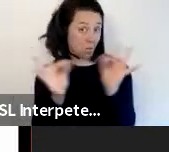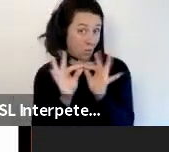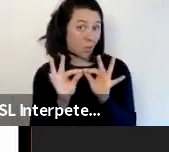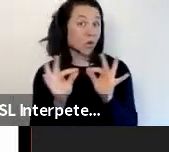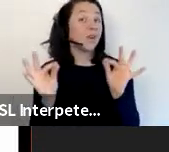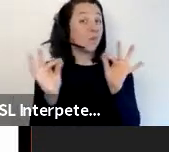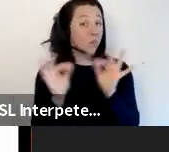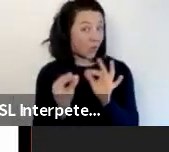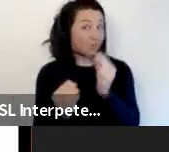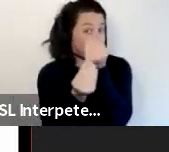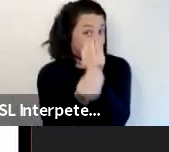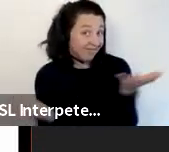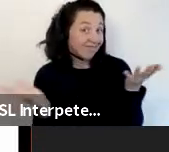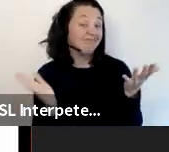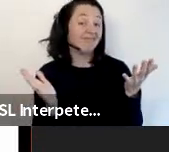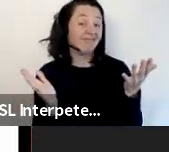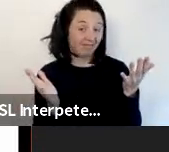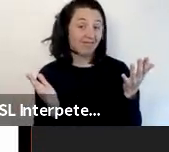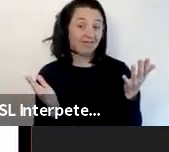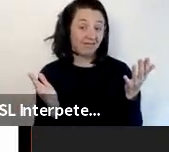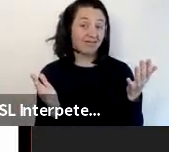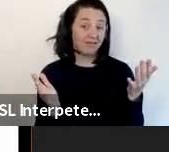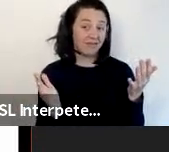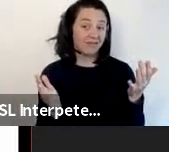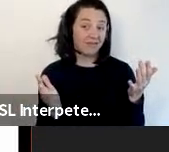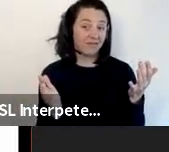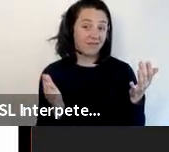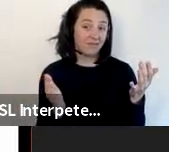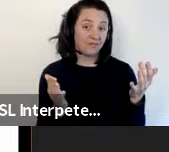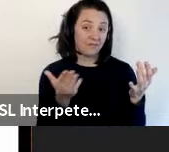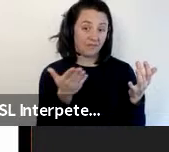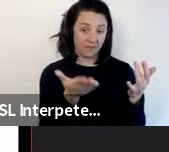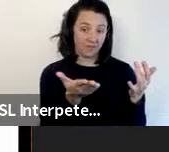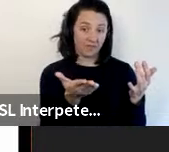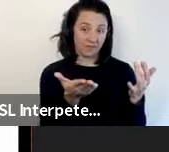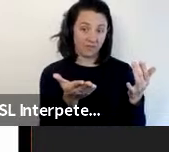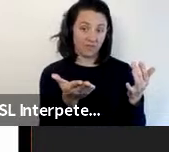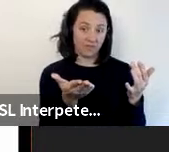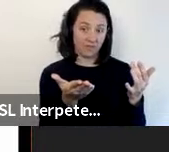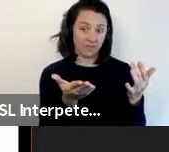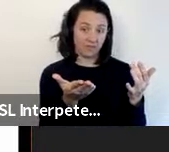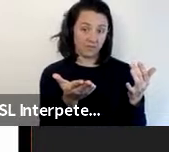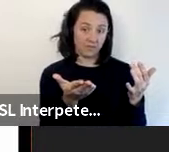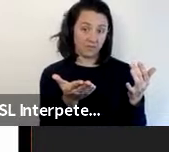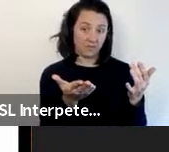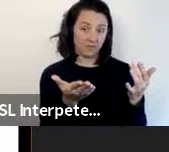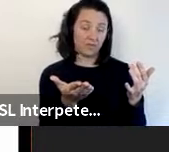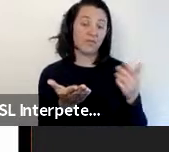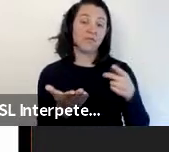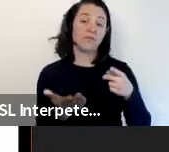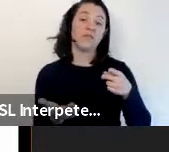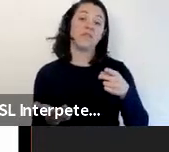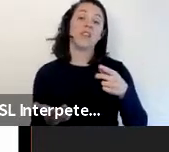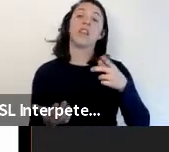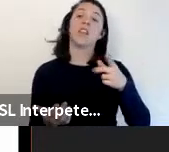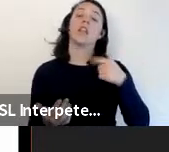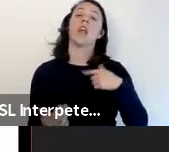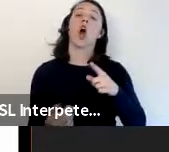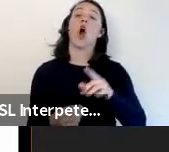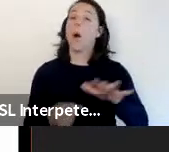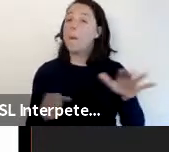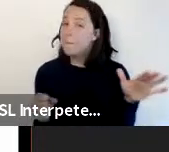slide is that they have 100% effectiveness in preventing severe illness